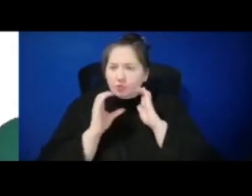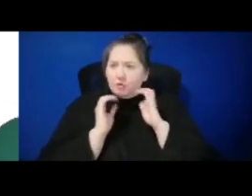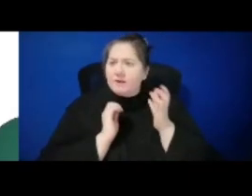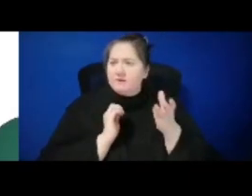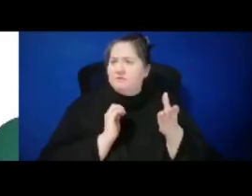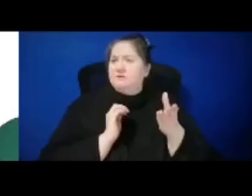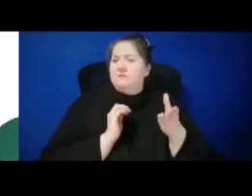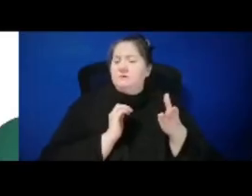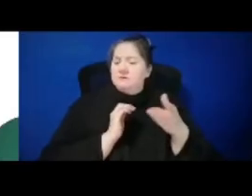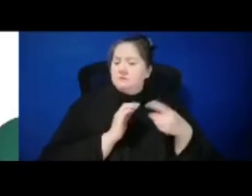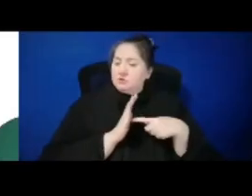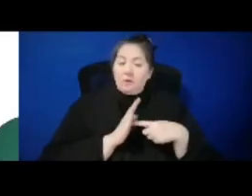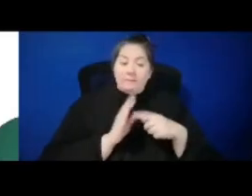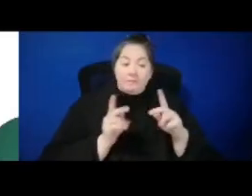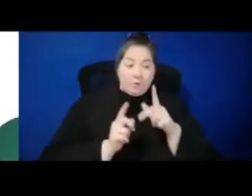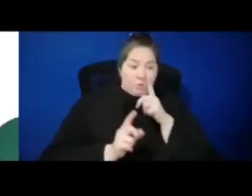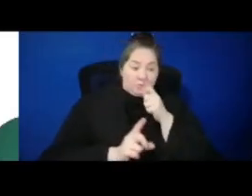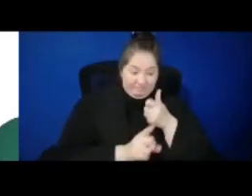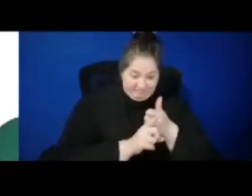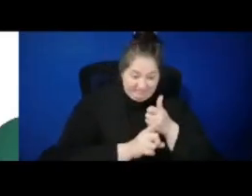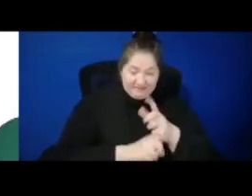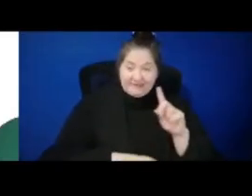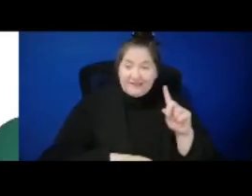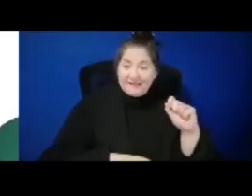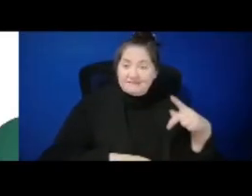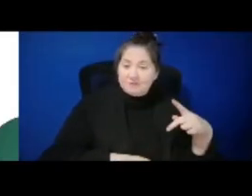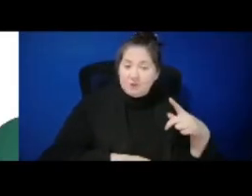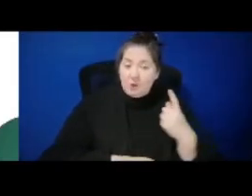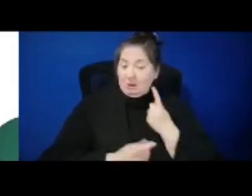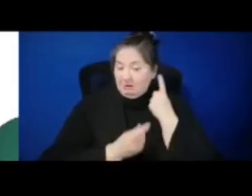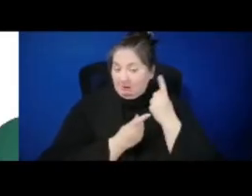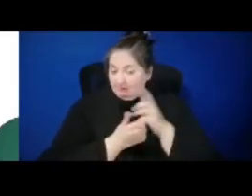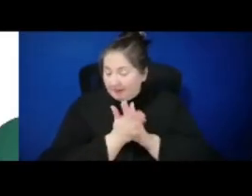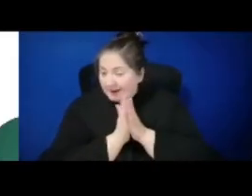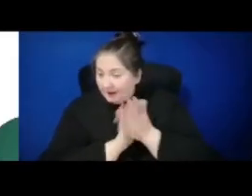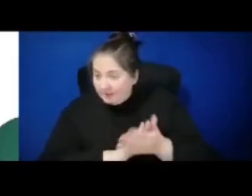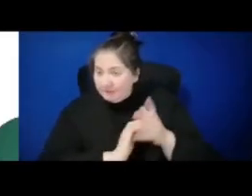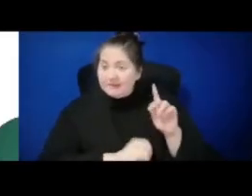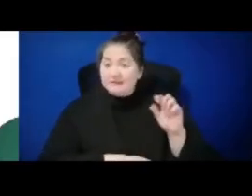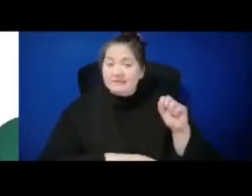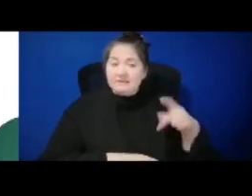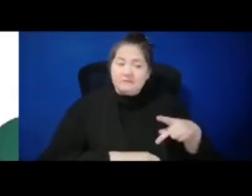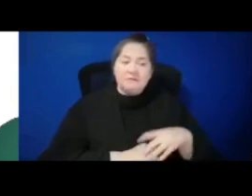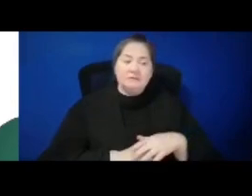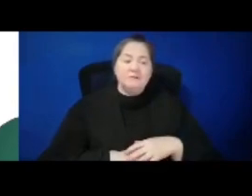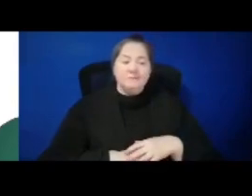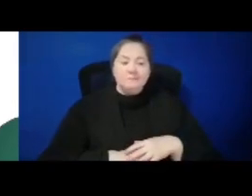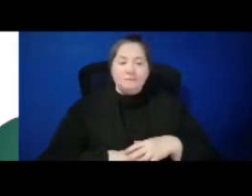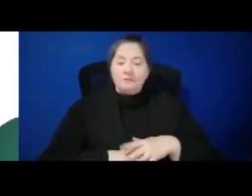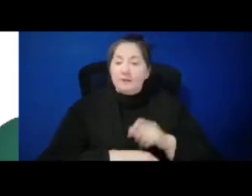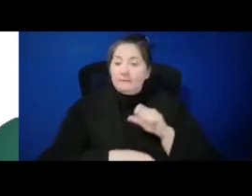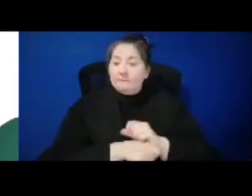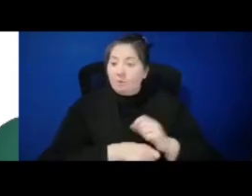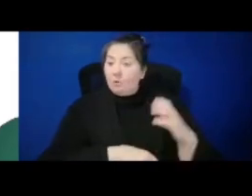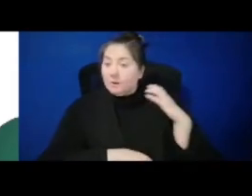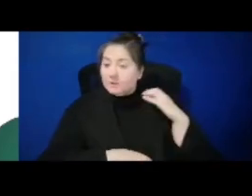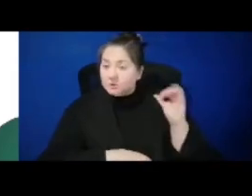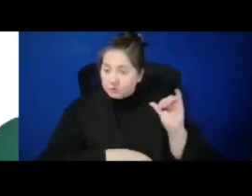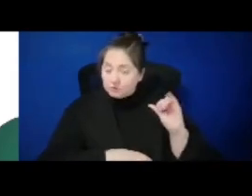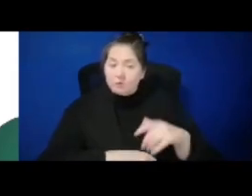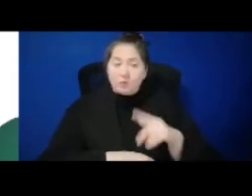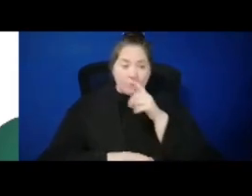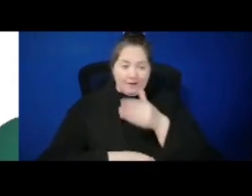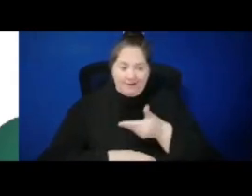both to folks who are DSPs or are considering becoming DSPs, but also to employers who are hiring direct